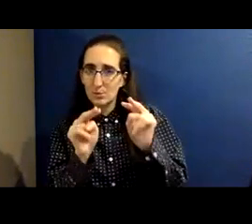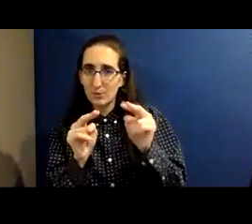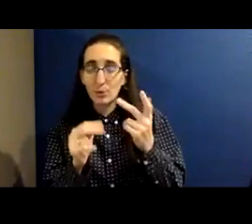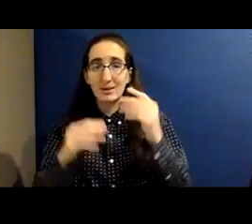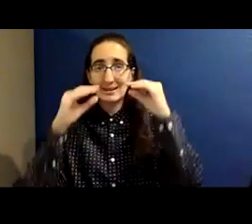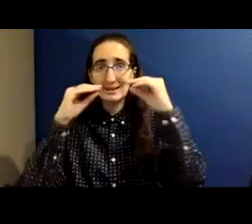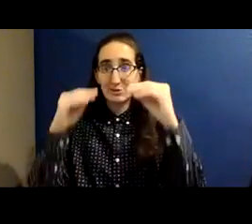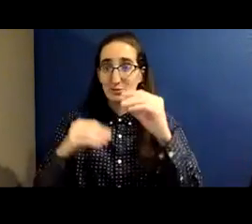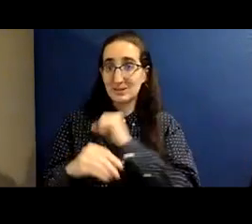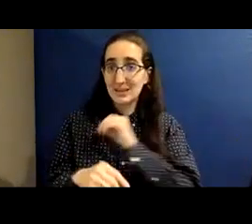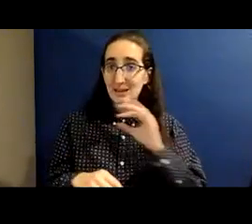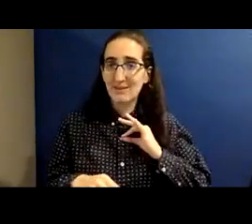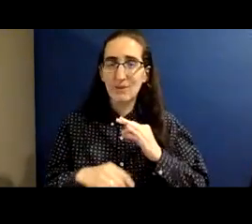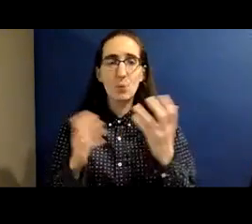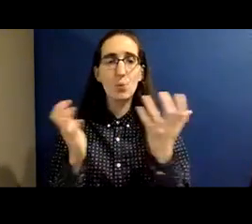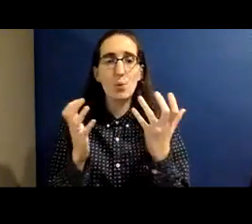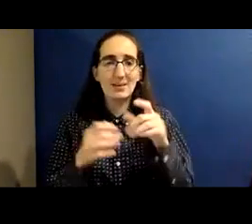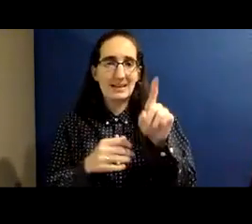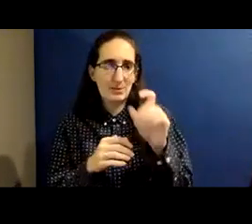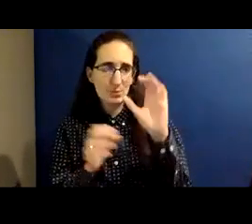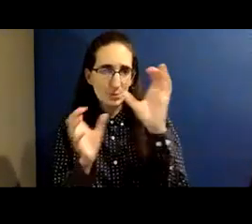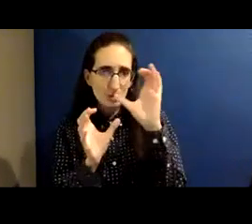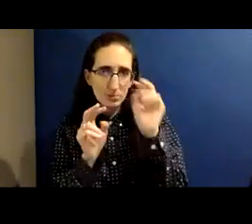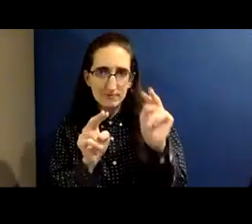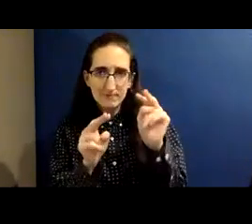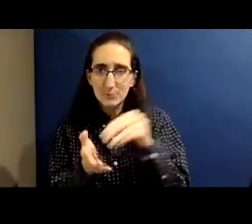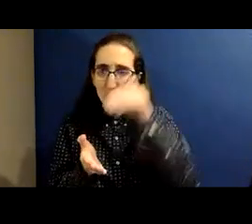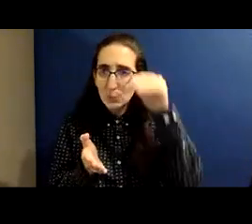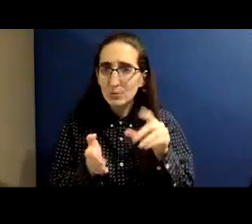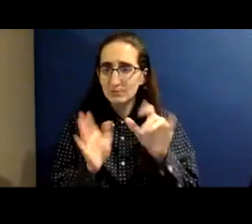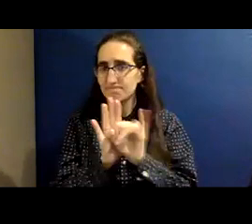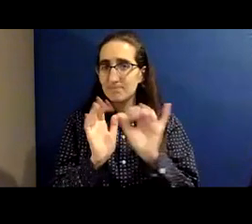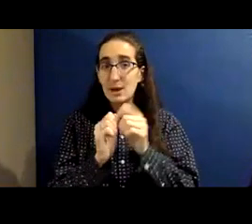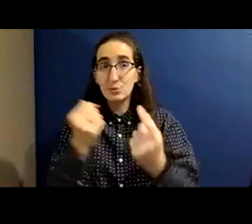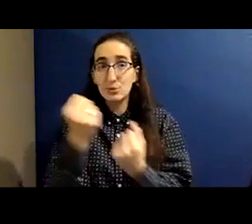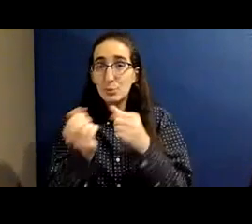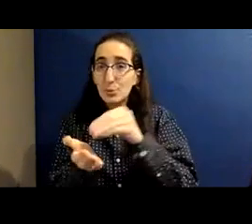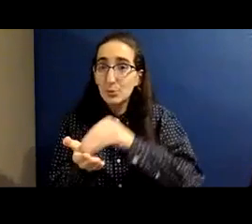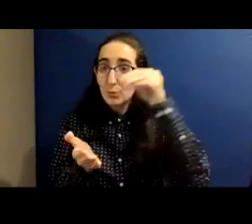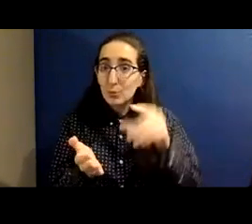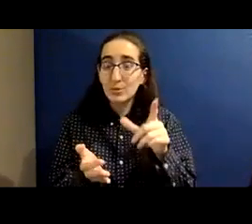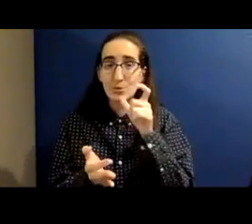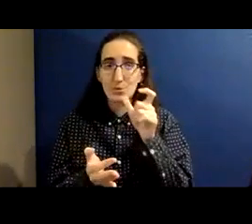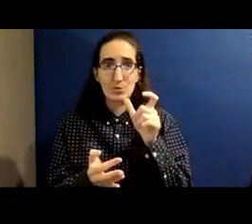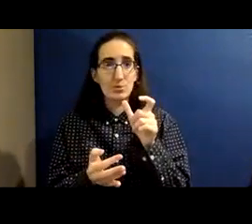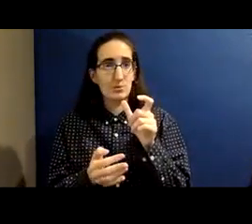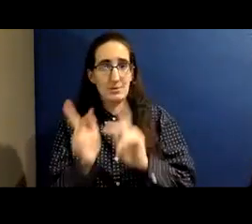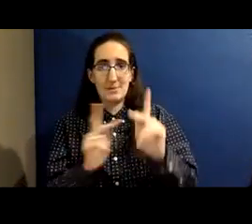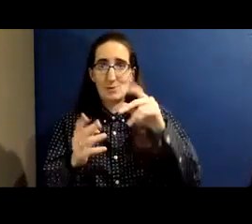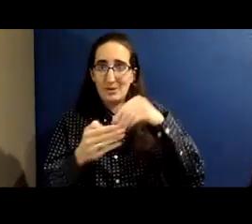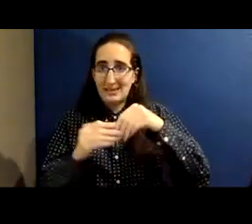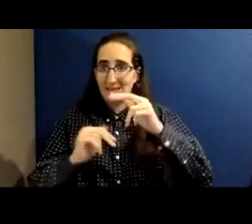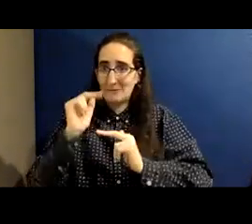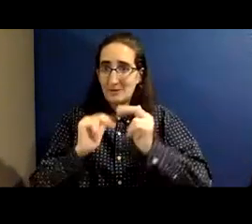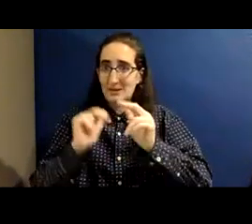staff, what do they need to look for in students, how to support students, who are the people in the building